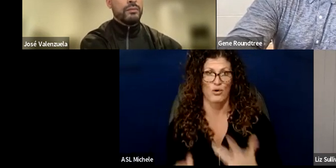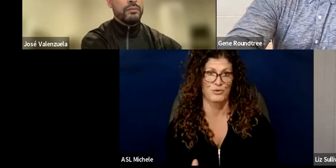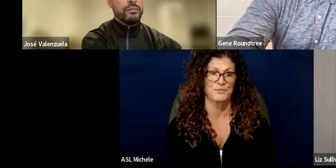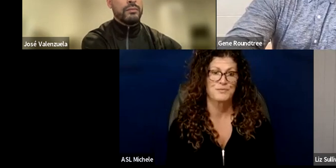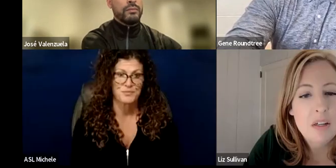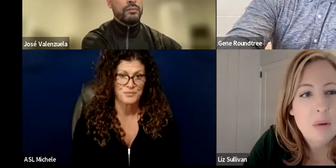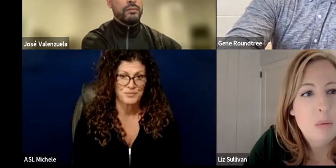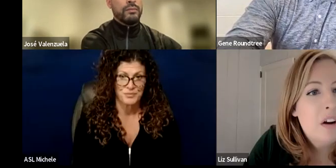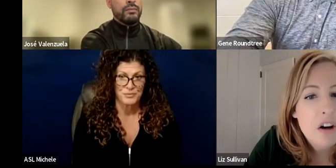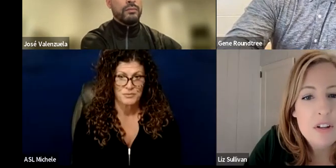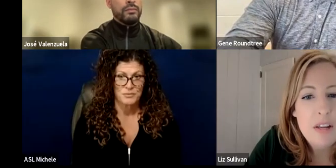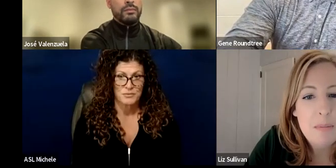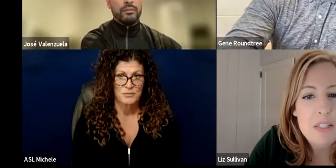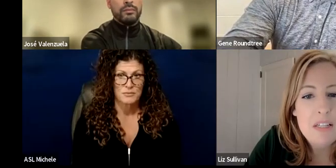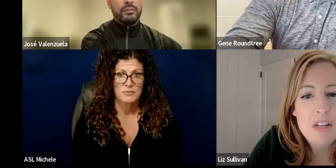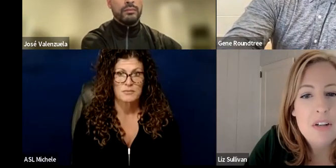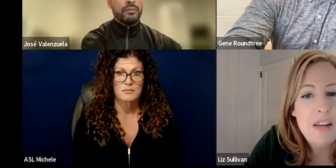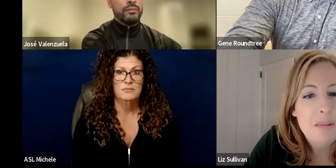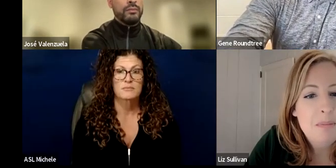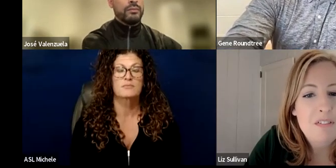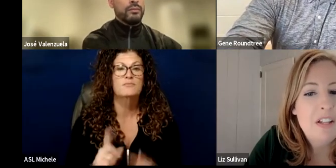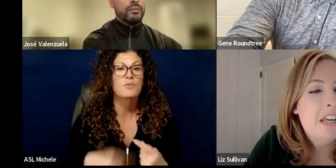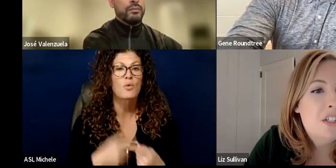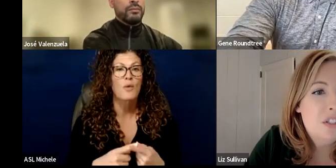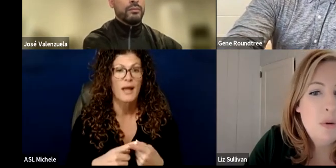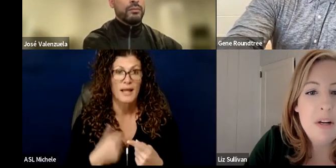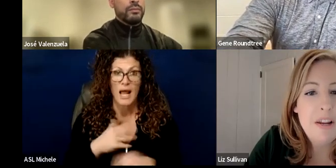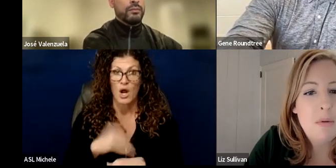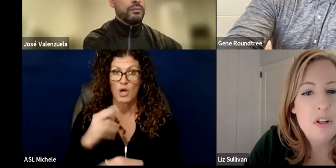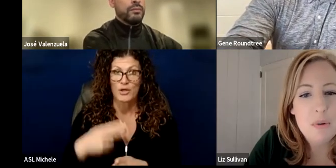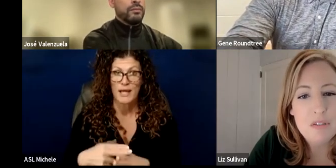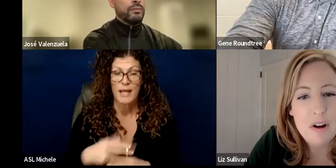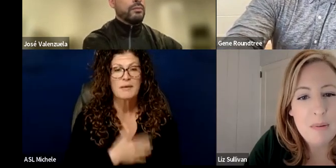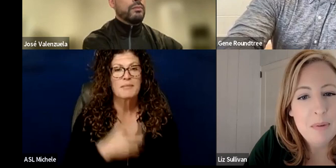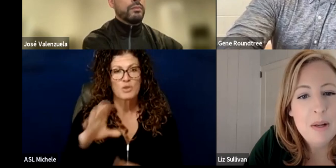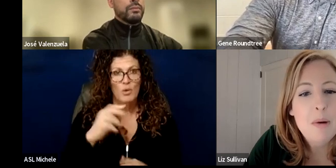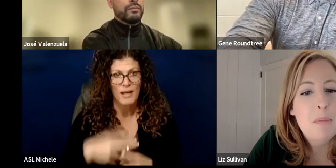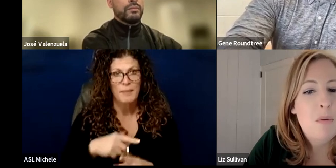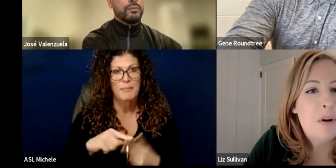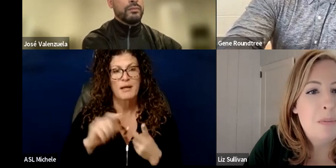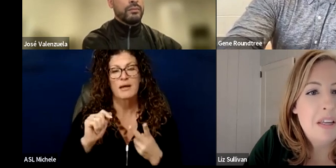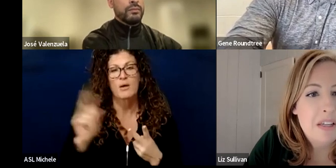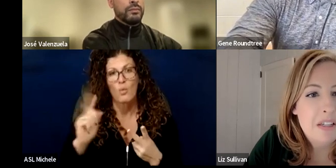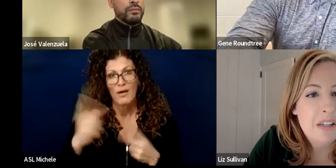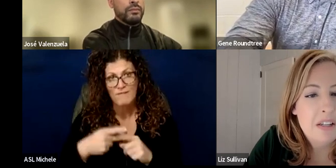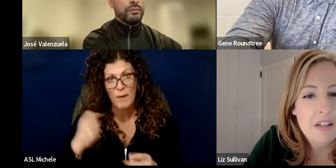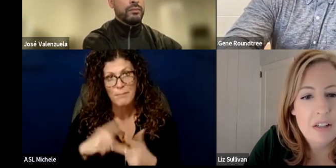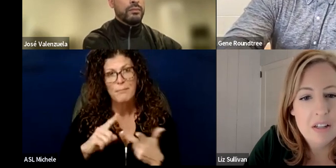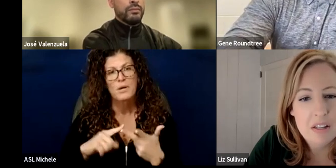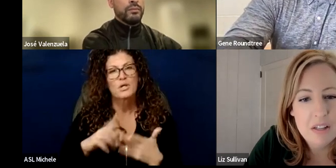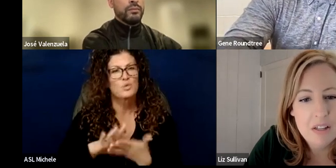are raised. When I call your name, please state your name, affiliation, and what neighborhood you are from before you begin.